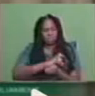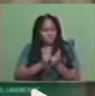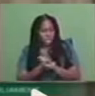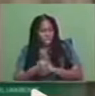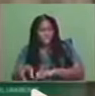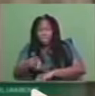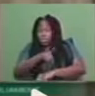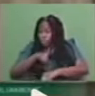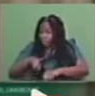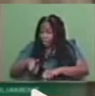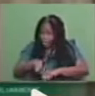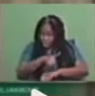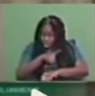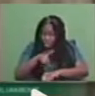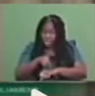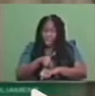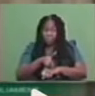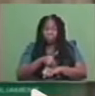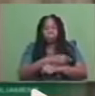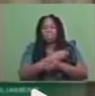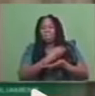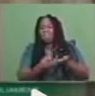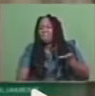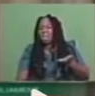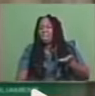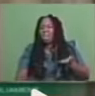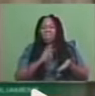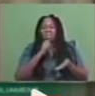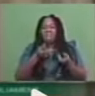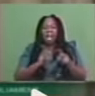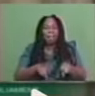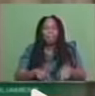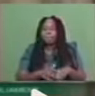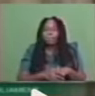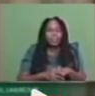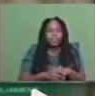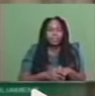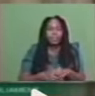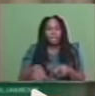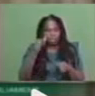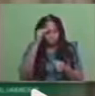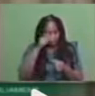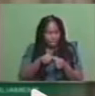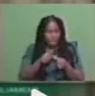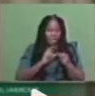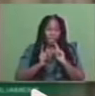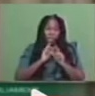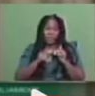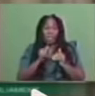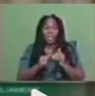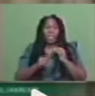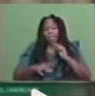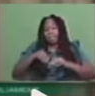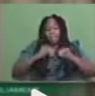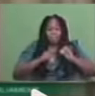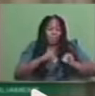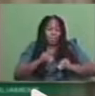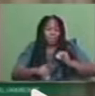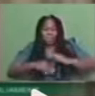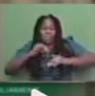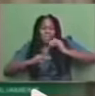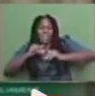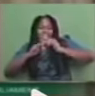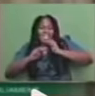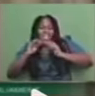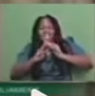homes for older persons. They underfunded the establishment of social displacement centers, refurbishment of the Community Education